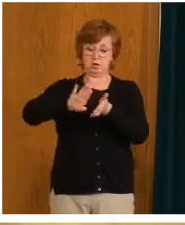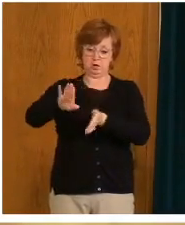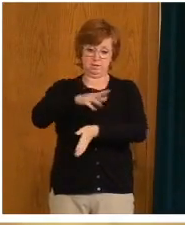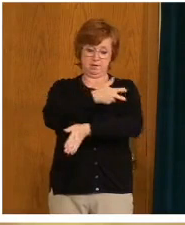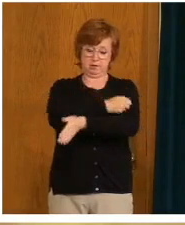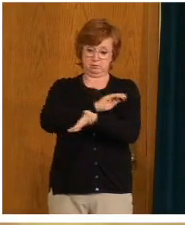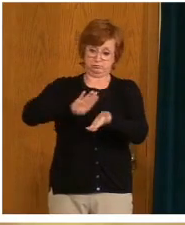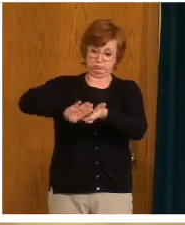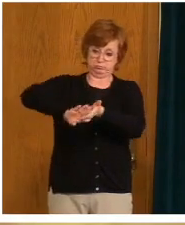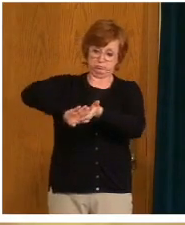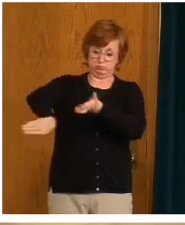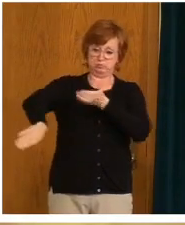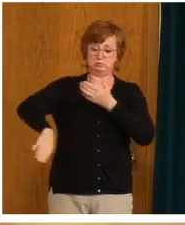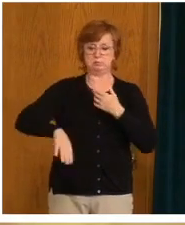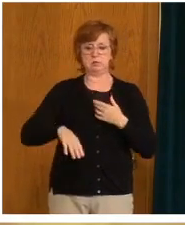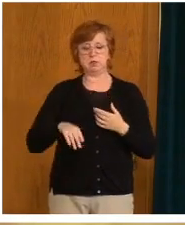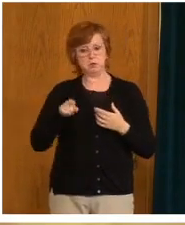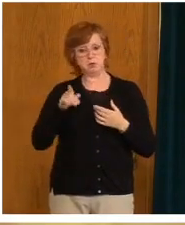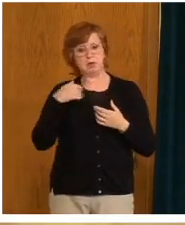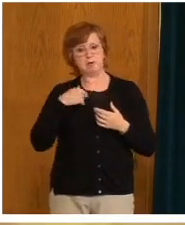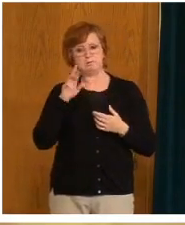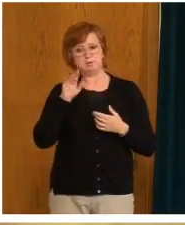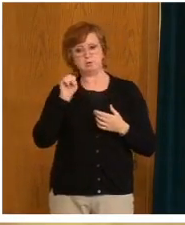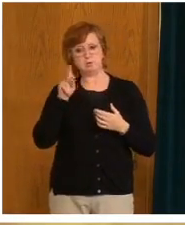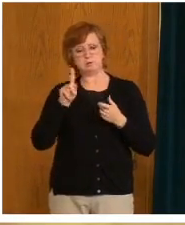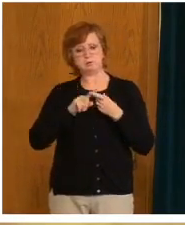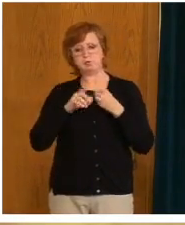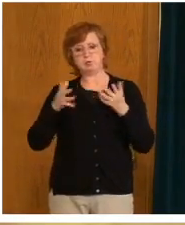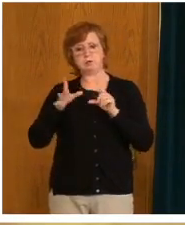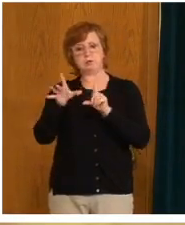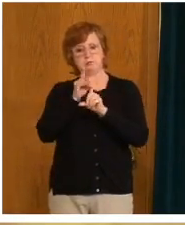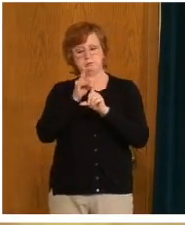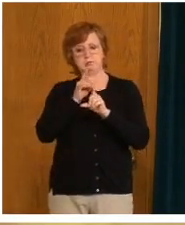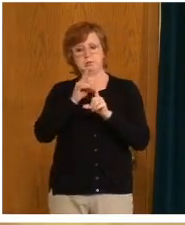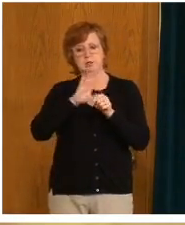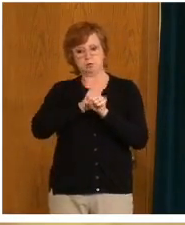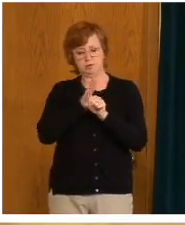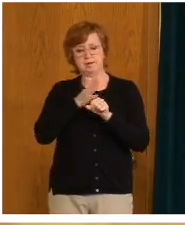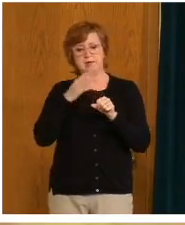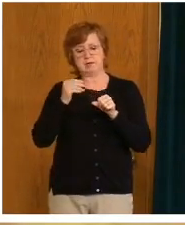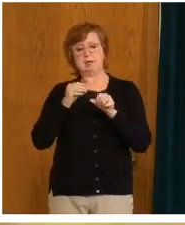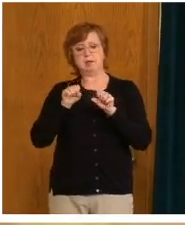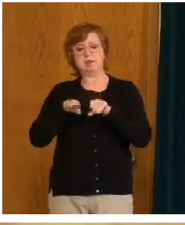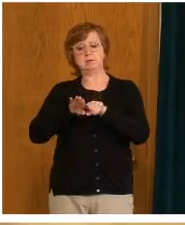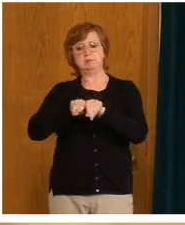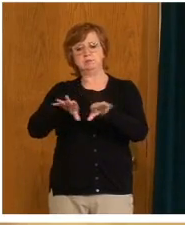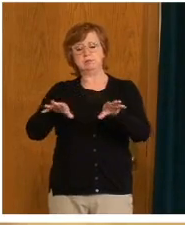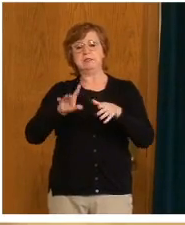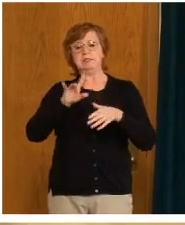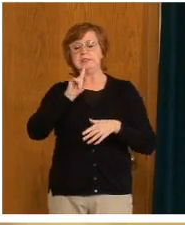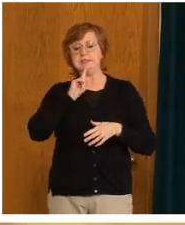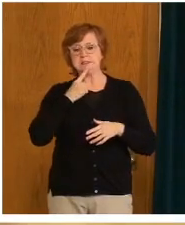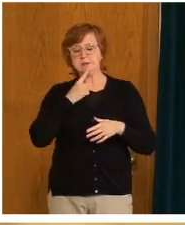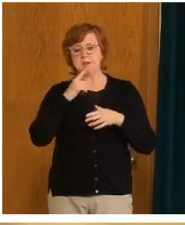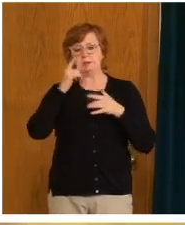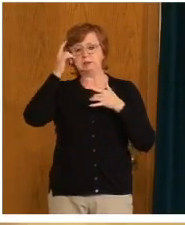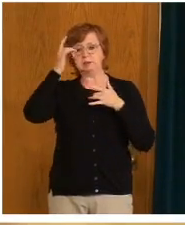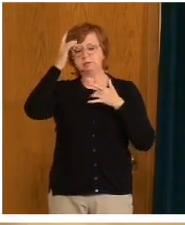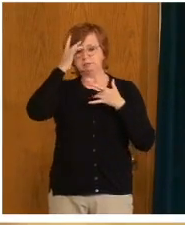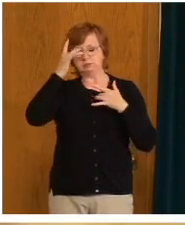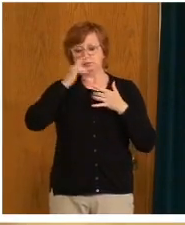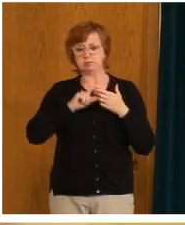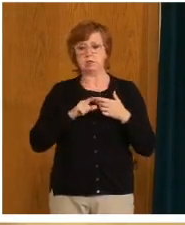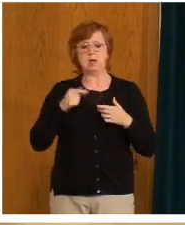contracting COVID, but at risk of much more severe outcomes. I know that some of you are making this choice and are also encouraging